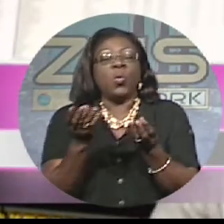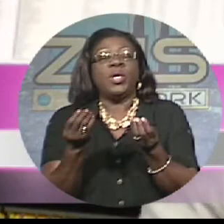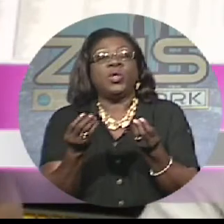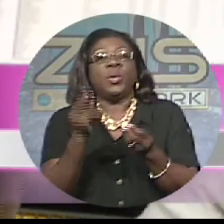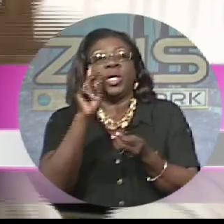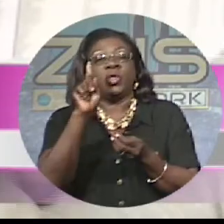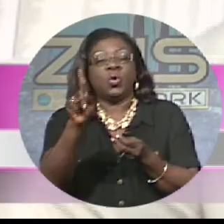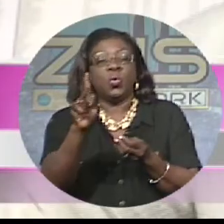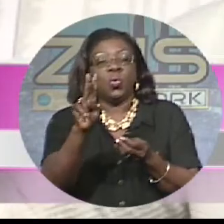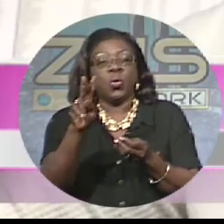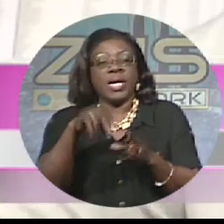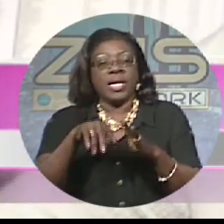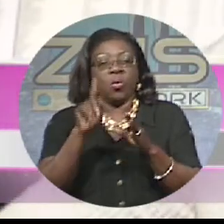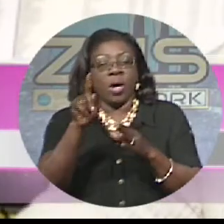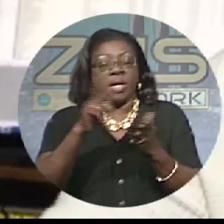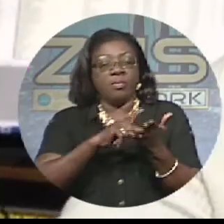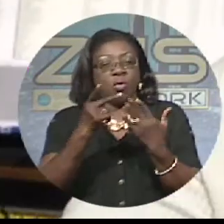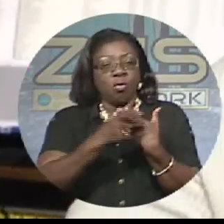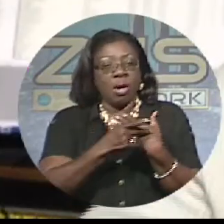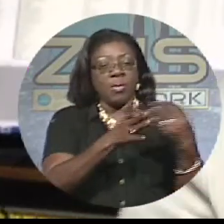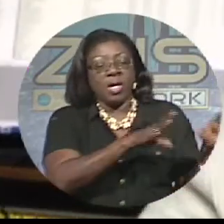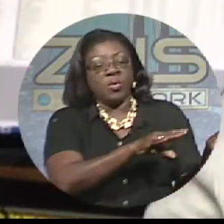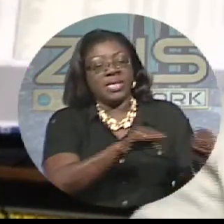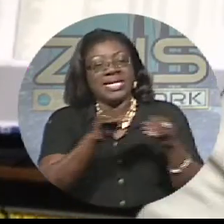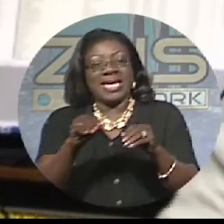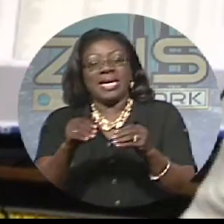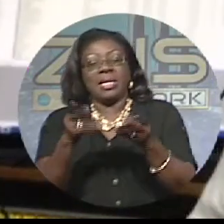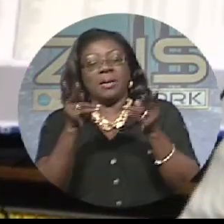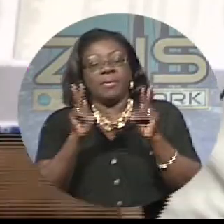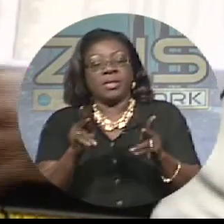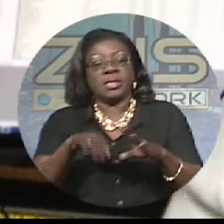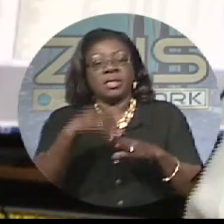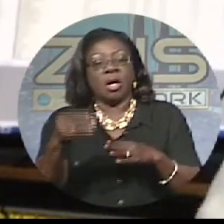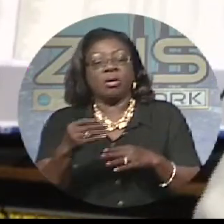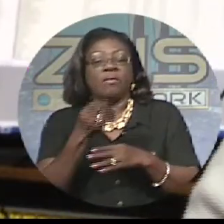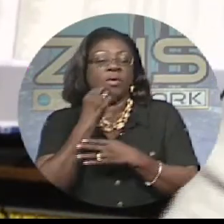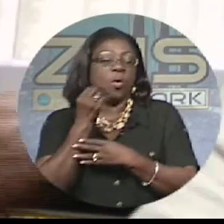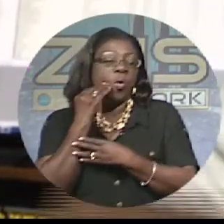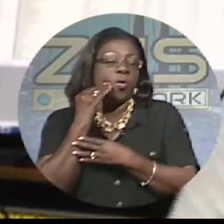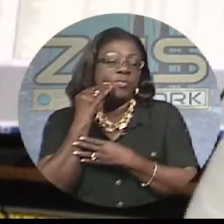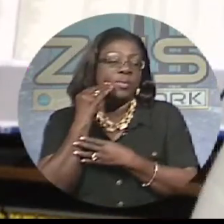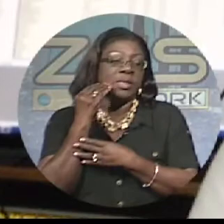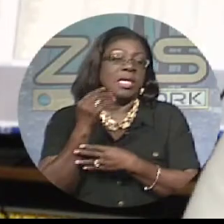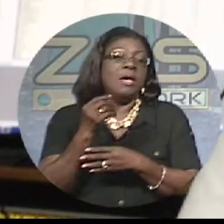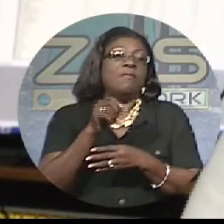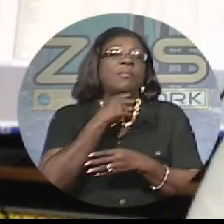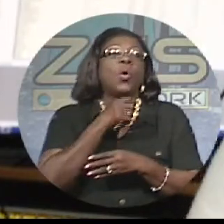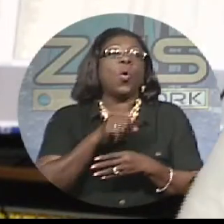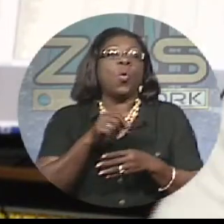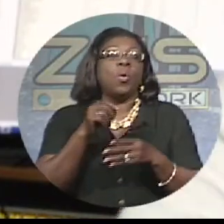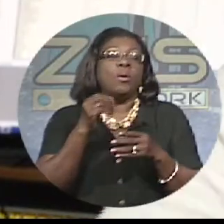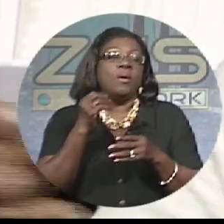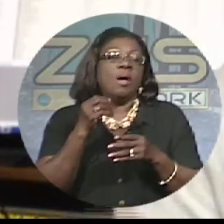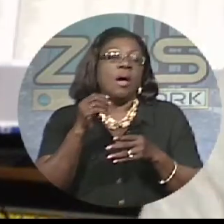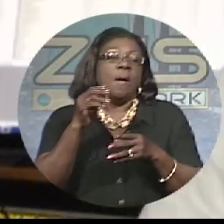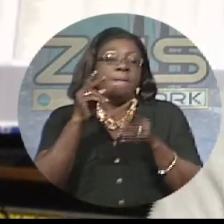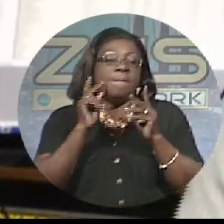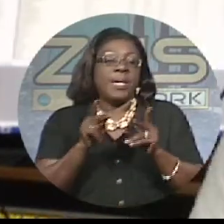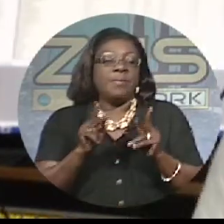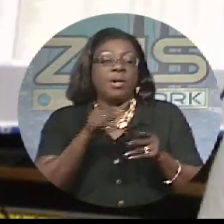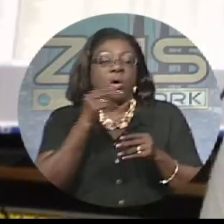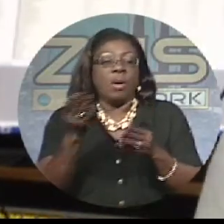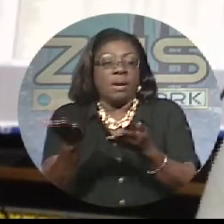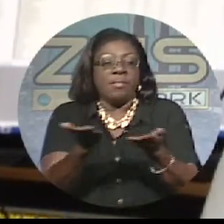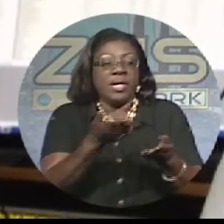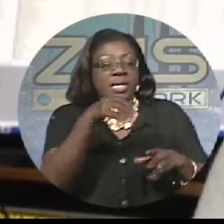program. So we're taking the persons out of the homes, the caregivers like Unity House, Good Samaritan, Persis Rogers, and we're bringing them